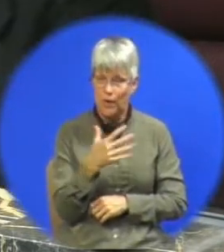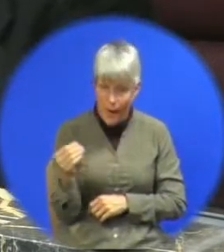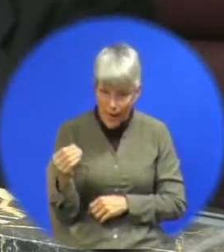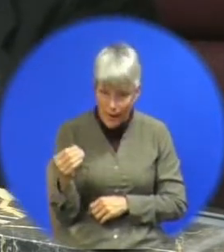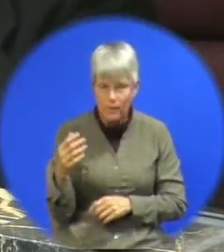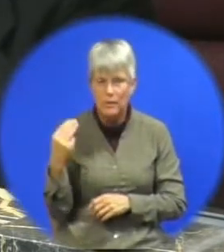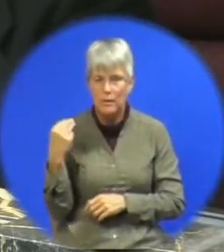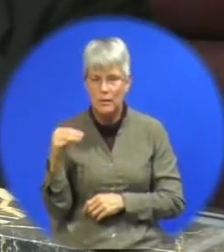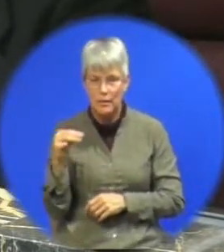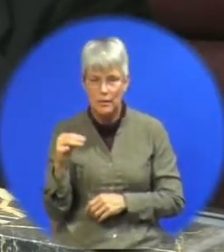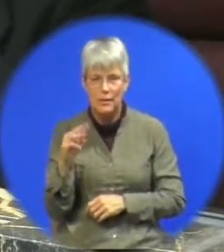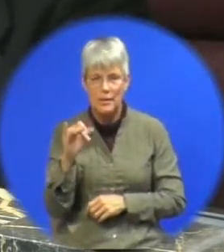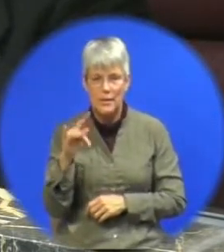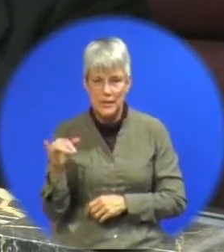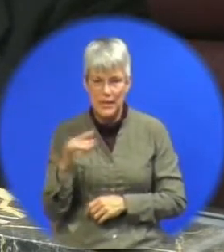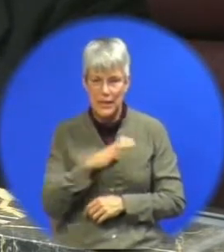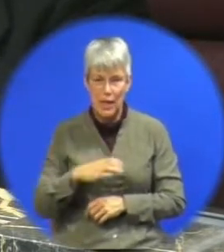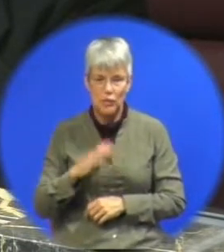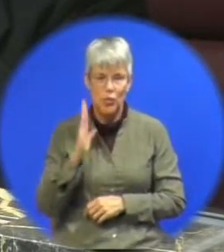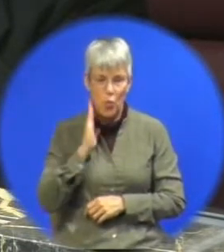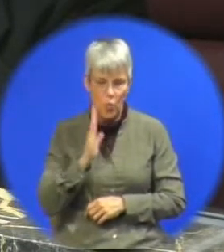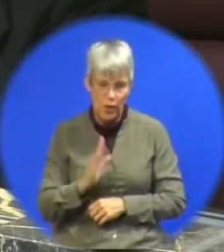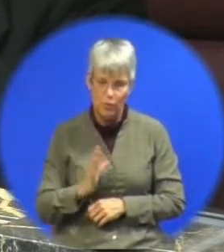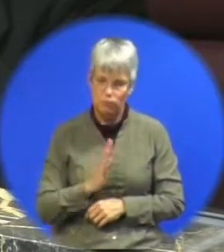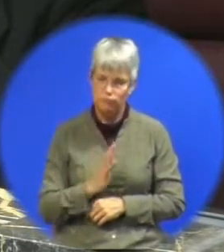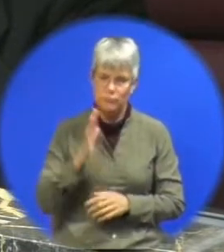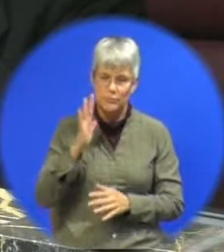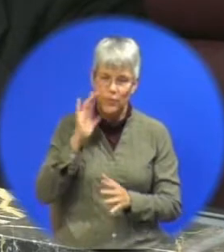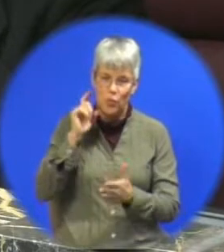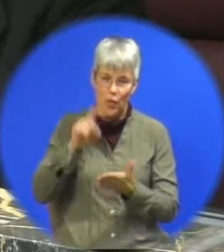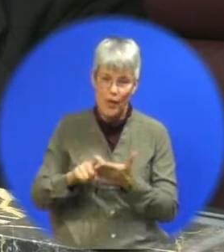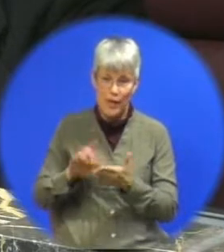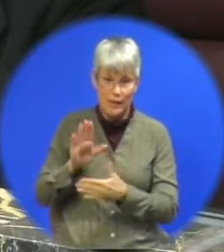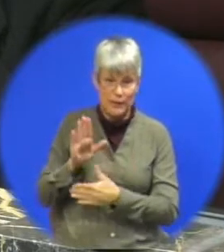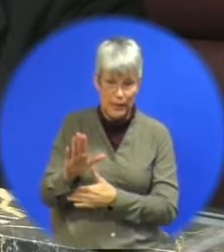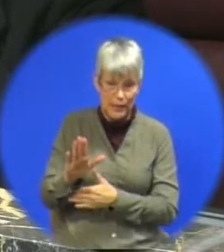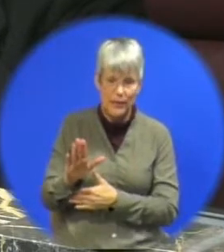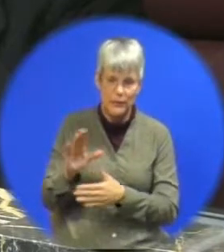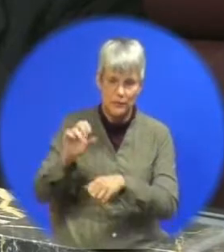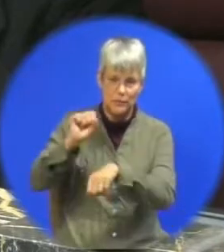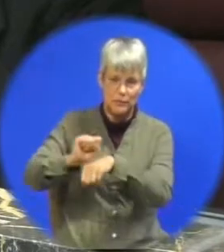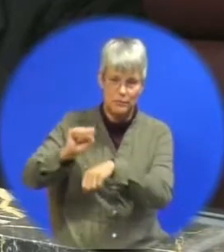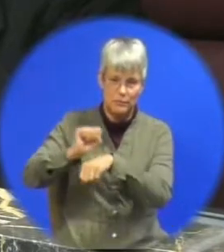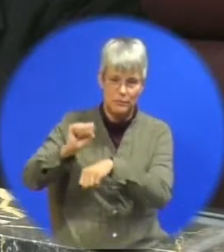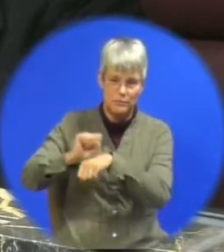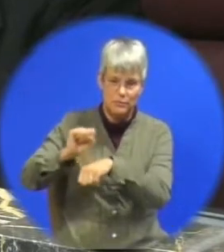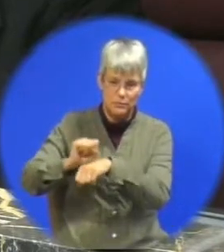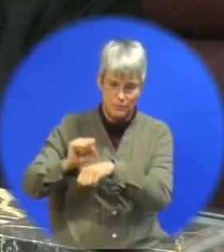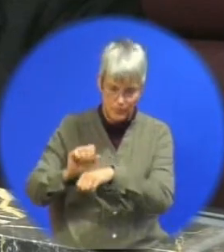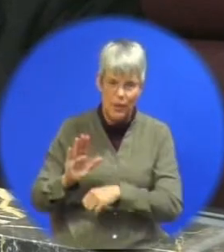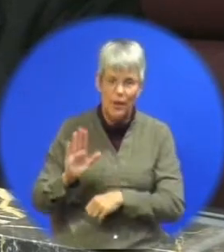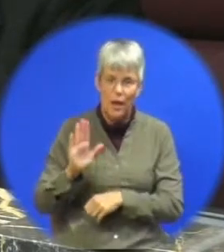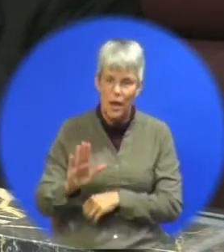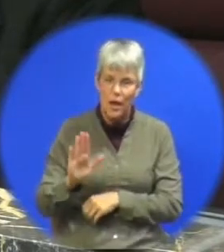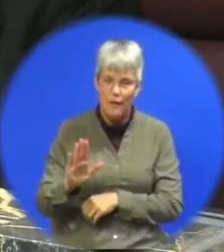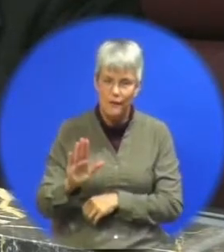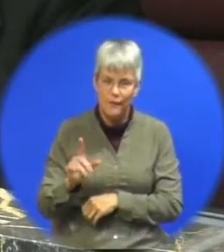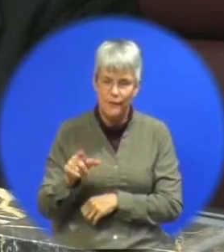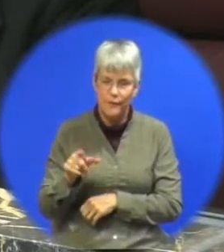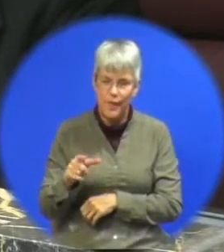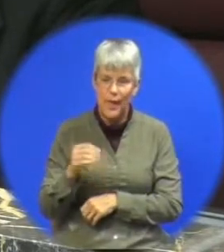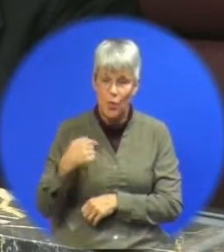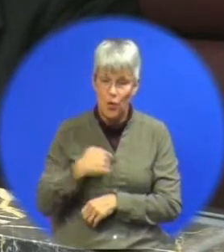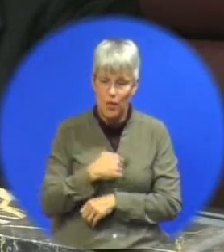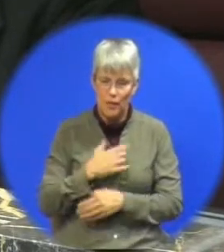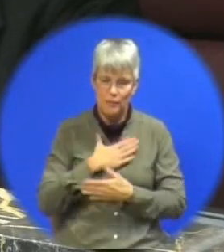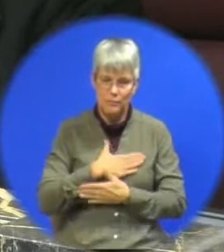City Council wishes to officially recognize the contributions of Fred Harold Steins, Jr. and express their appreciation